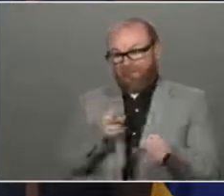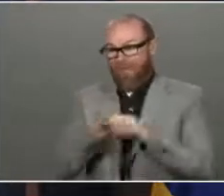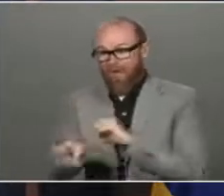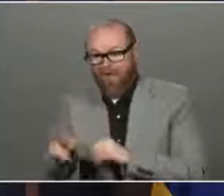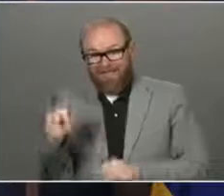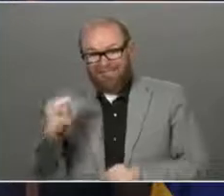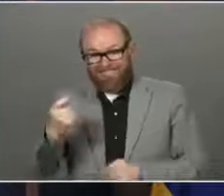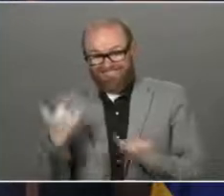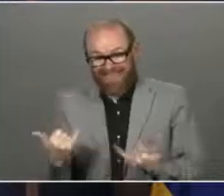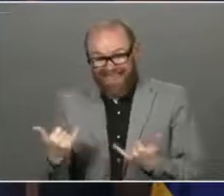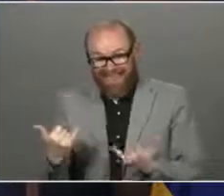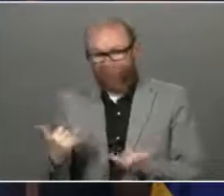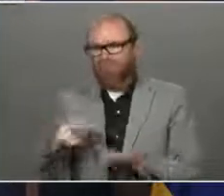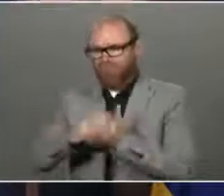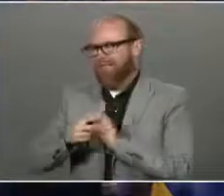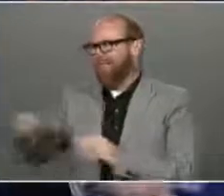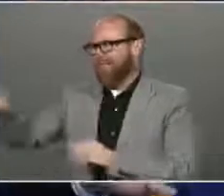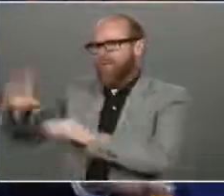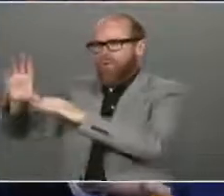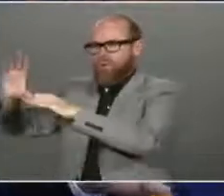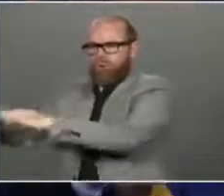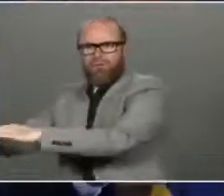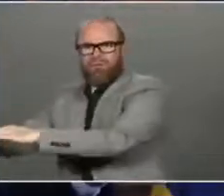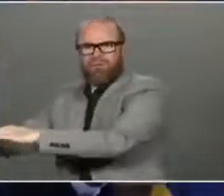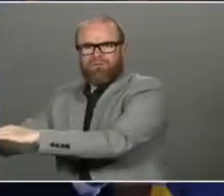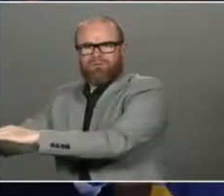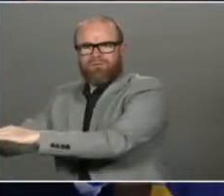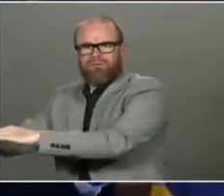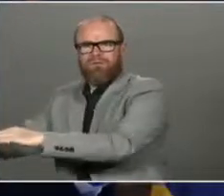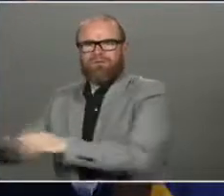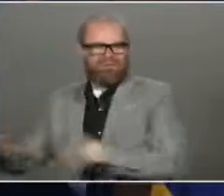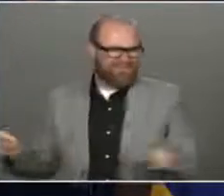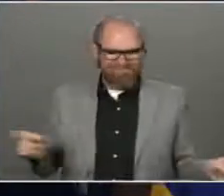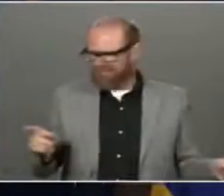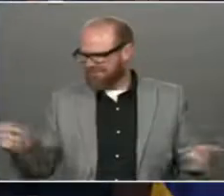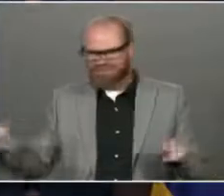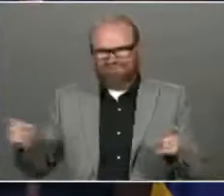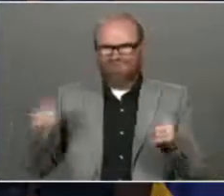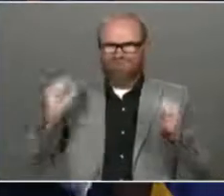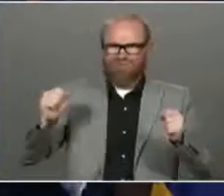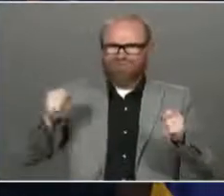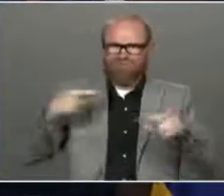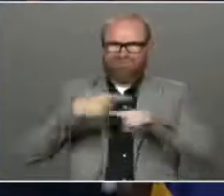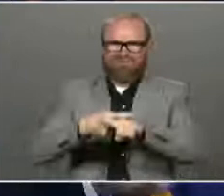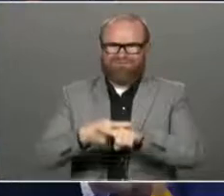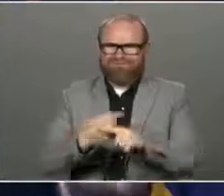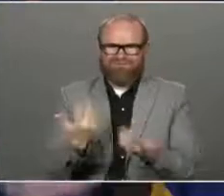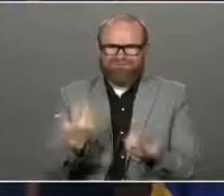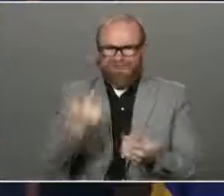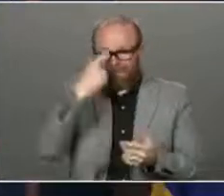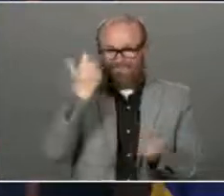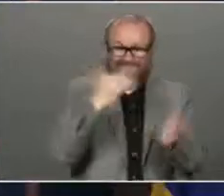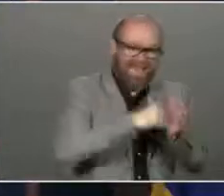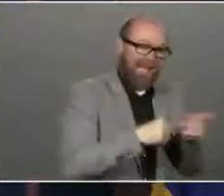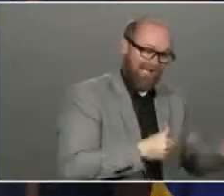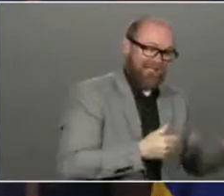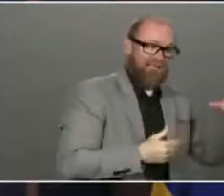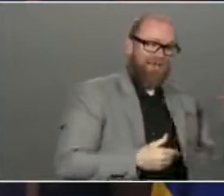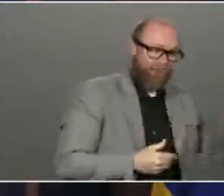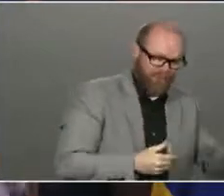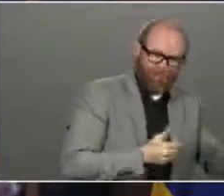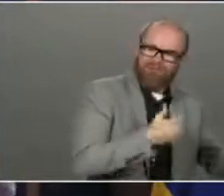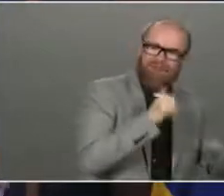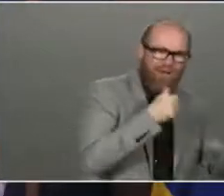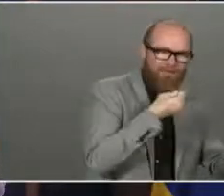because even though technically the consumer is paying that, it's remitted at the rack from